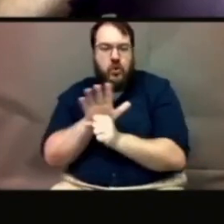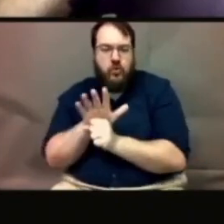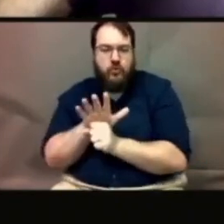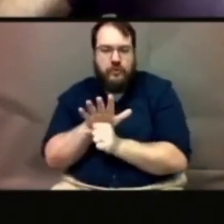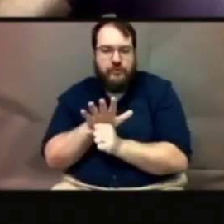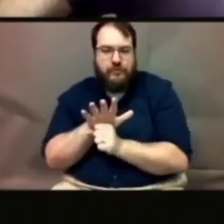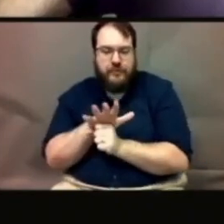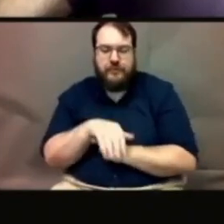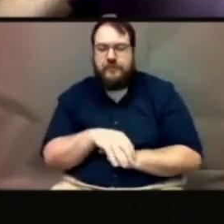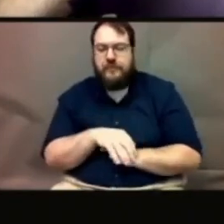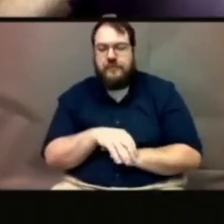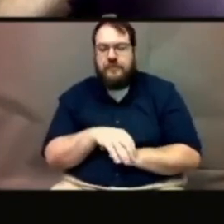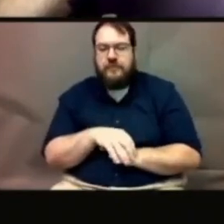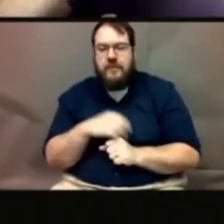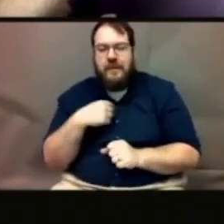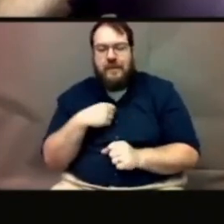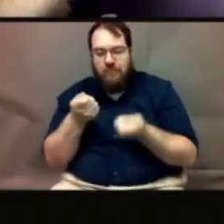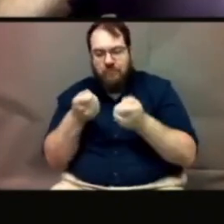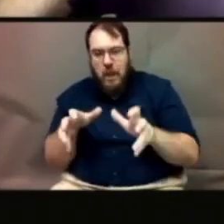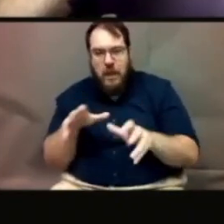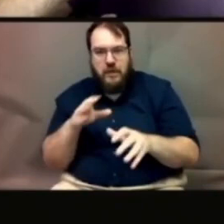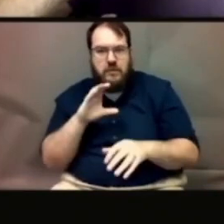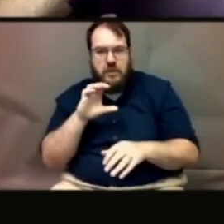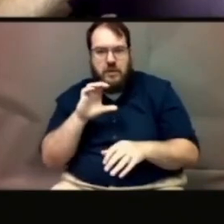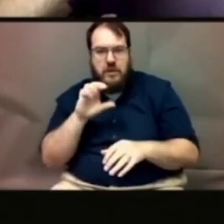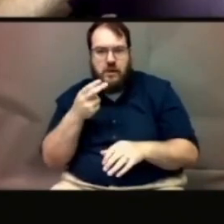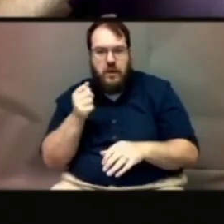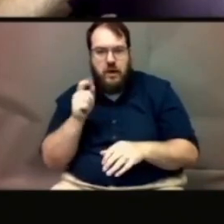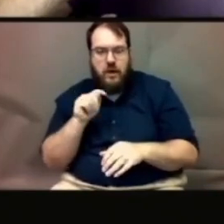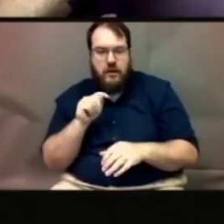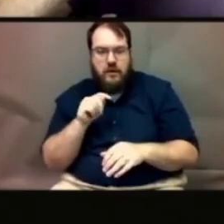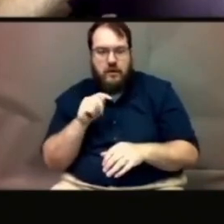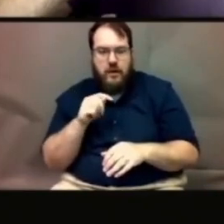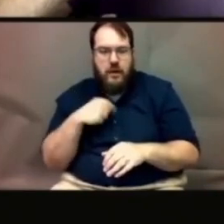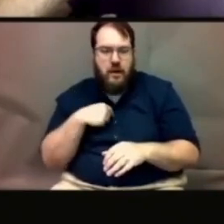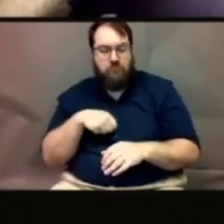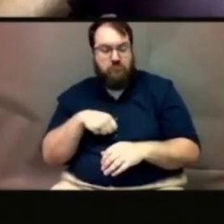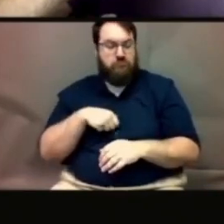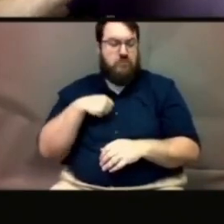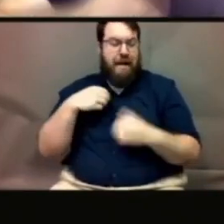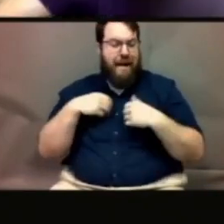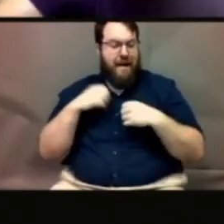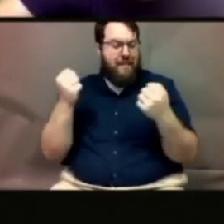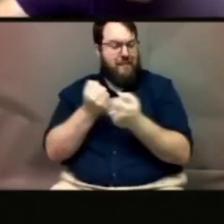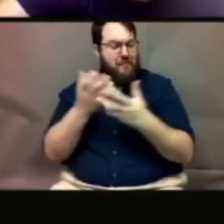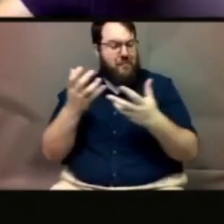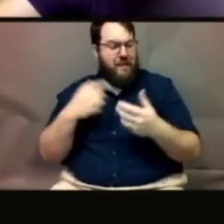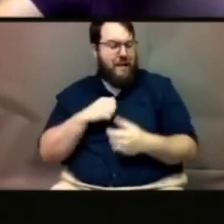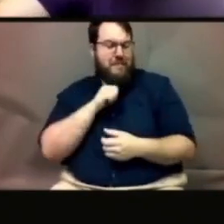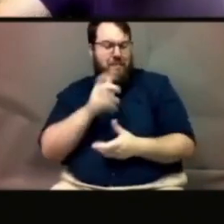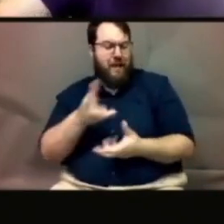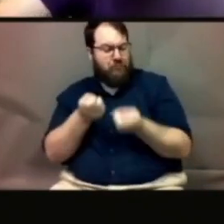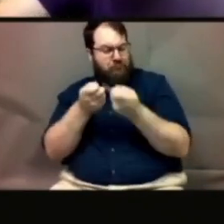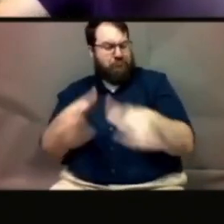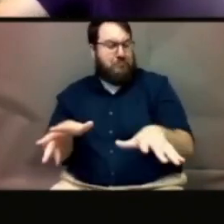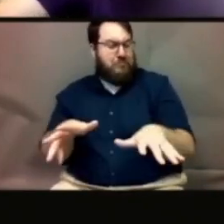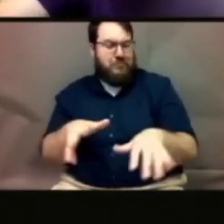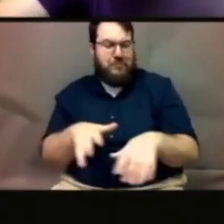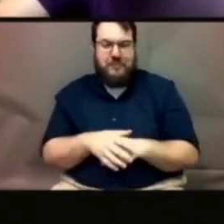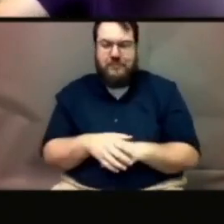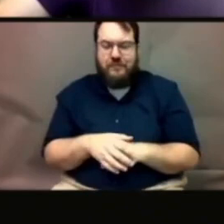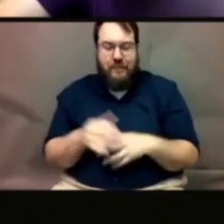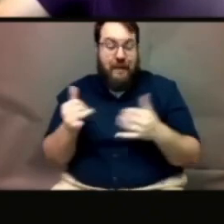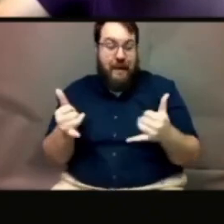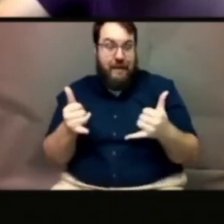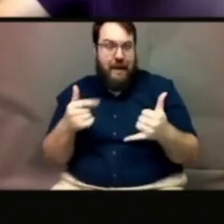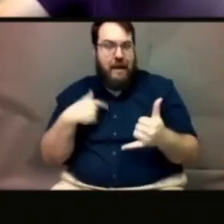the chat. I was so brave earlier, and I said, I have all the chat. I'm never going to lose it. And now I